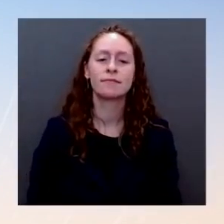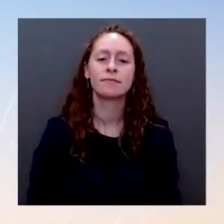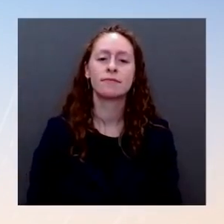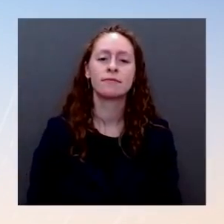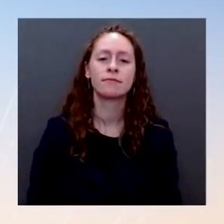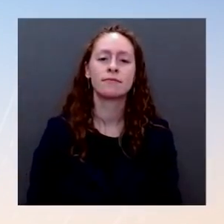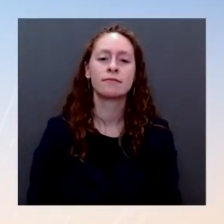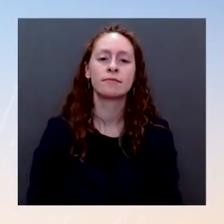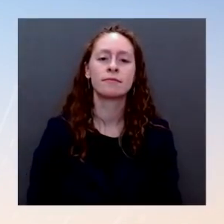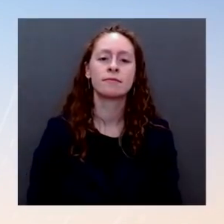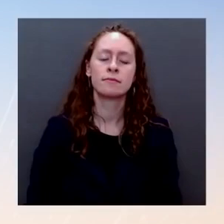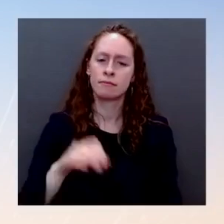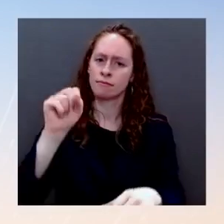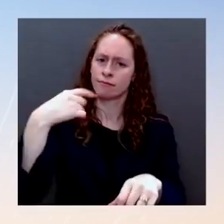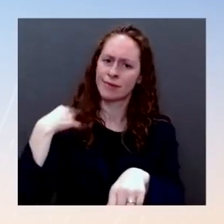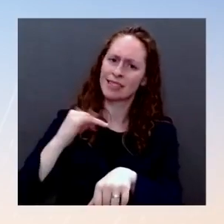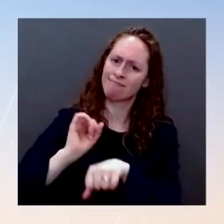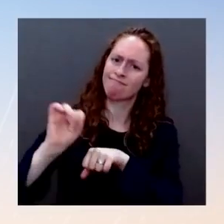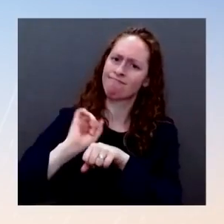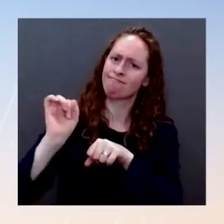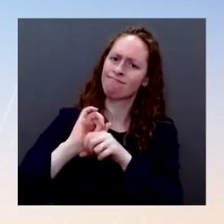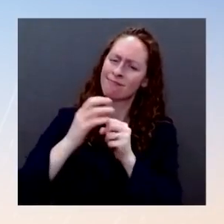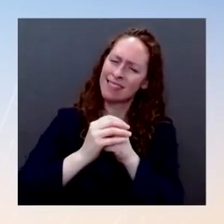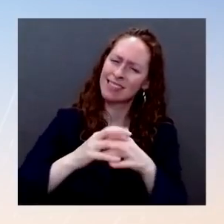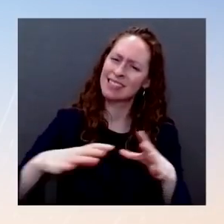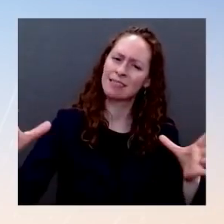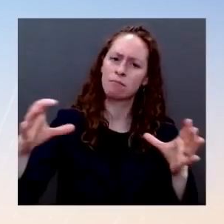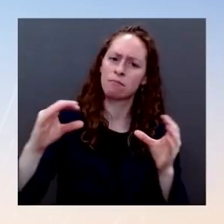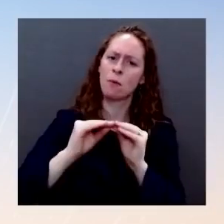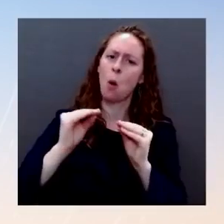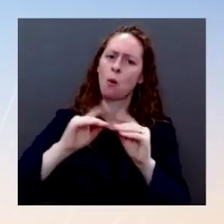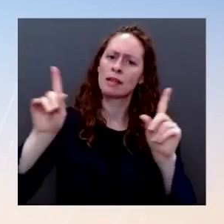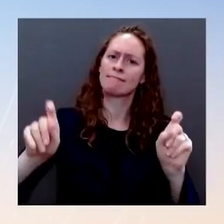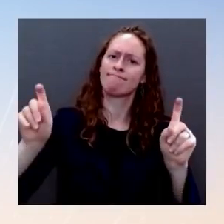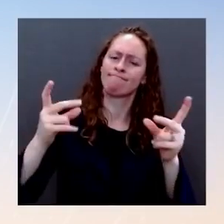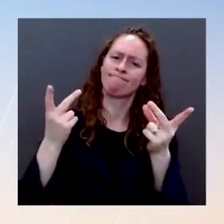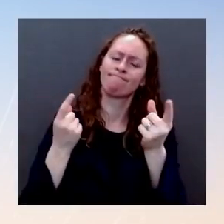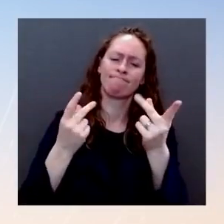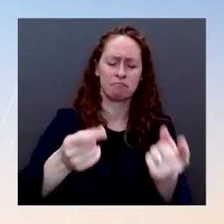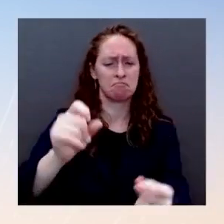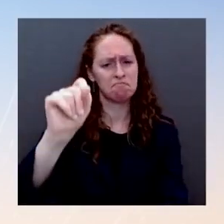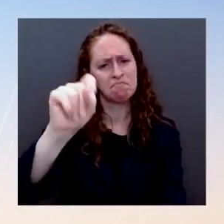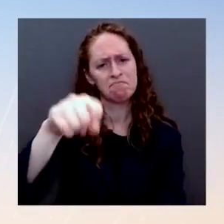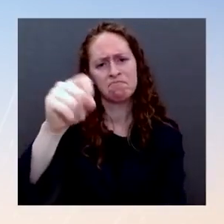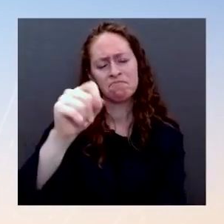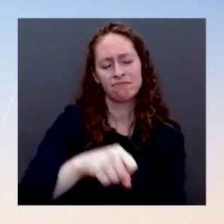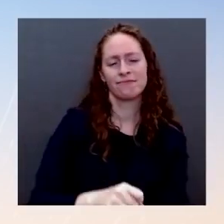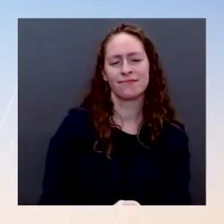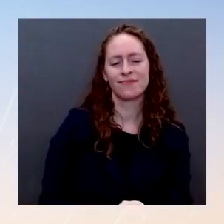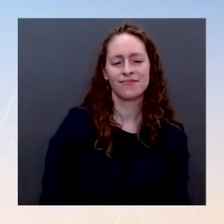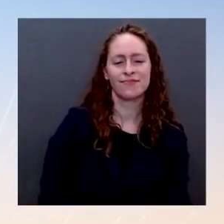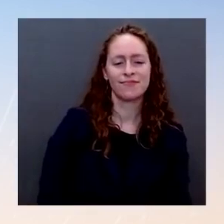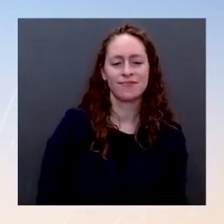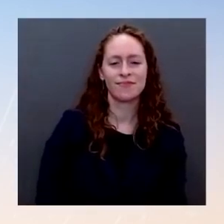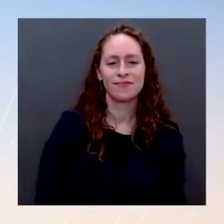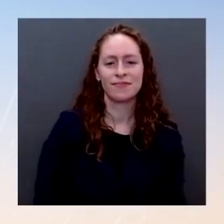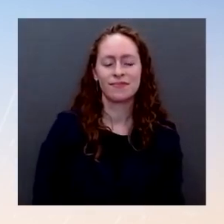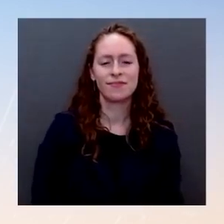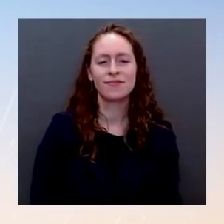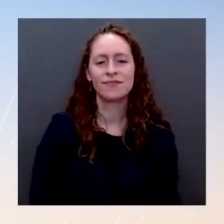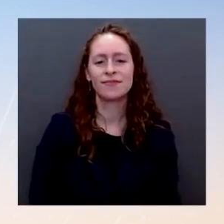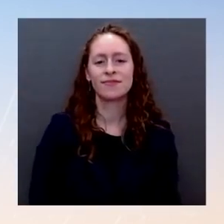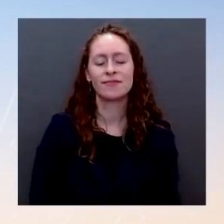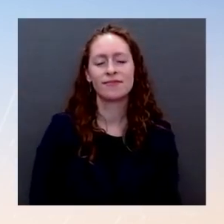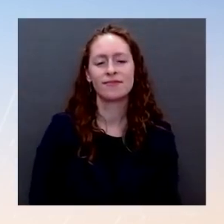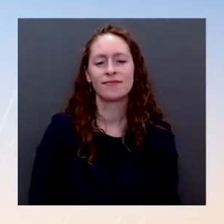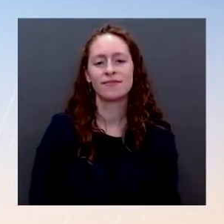had mentioned rising cases. The president mentioned rising cases a little while ago. Every doctor has said that. We've also heard from Dr. Fauci and other doctors saying